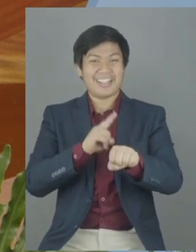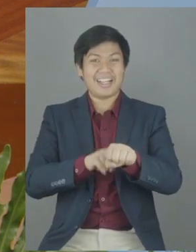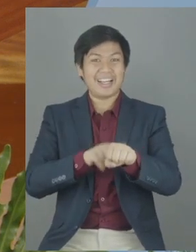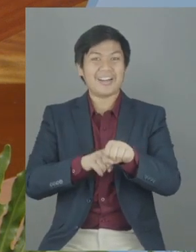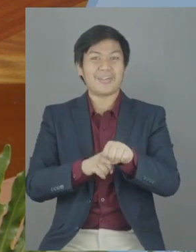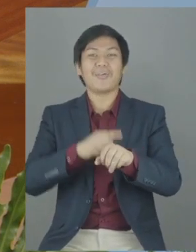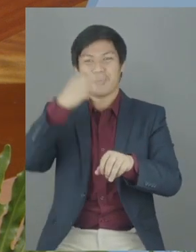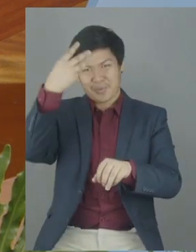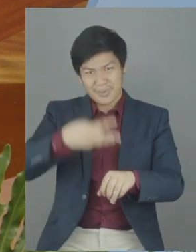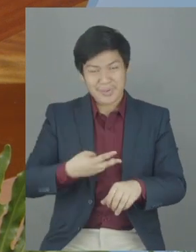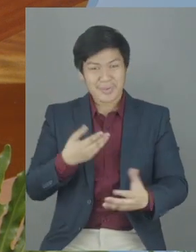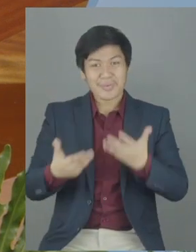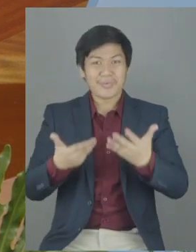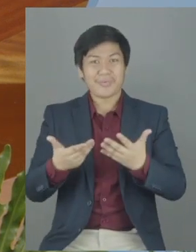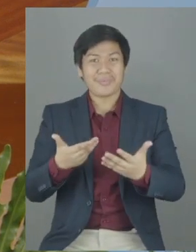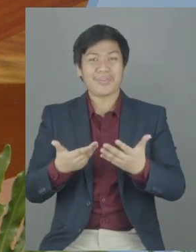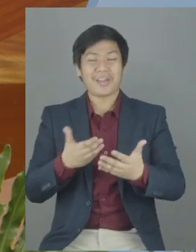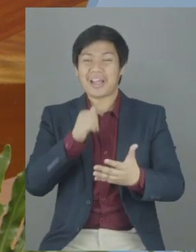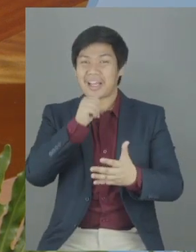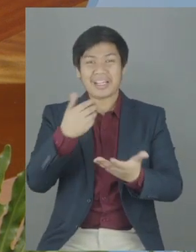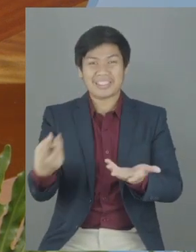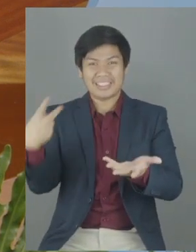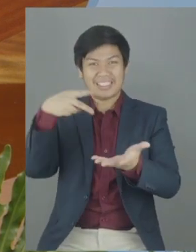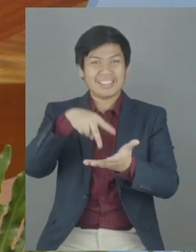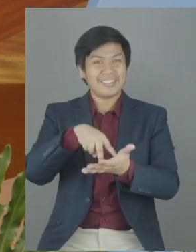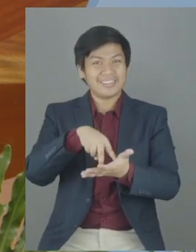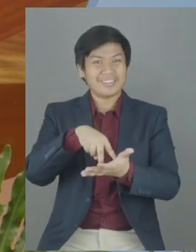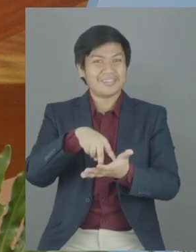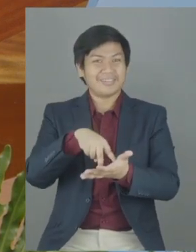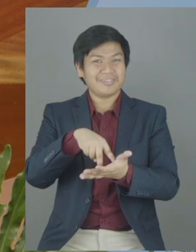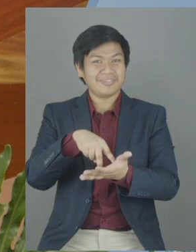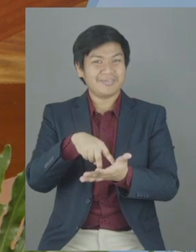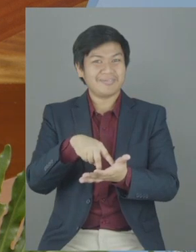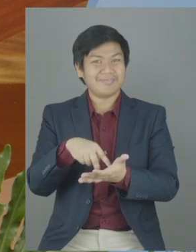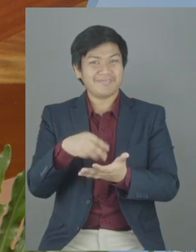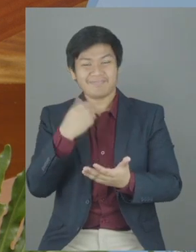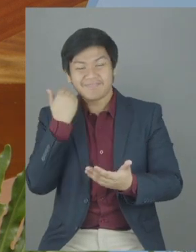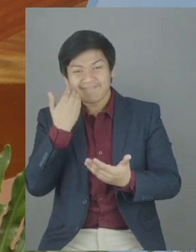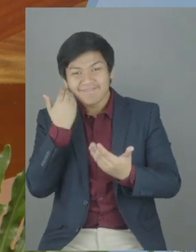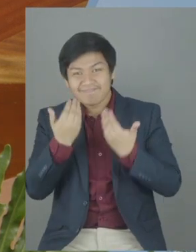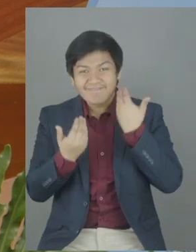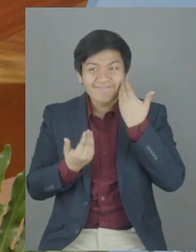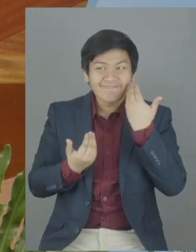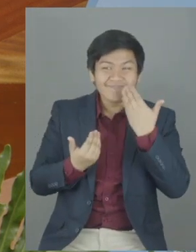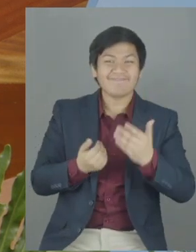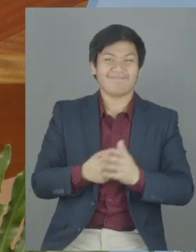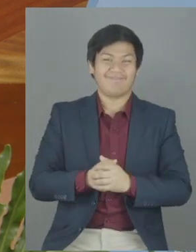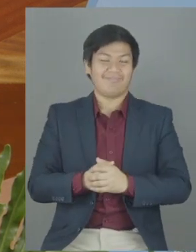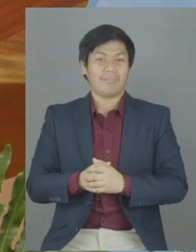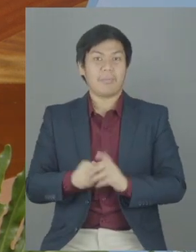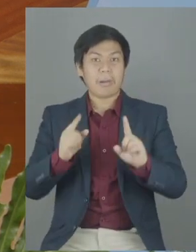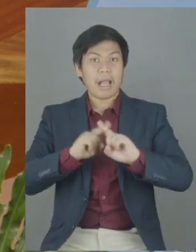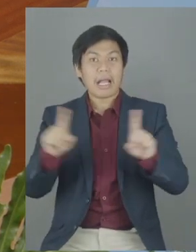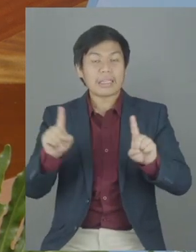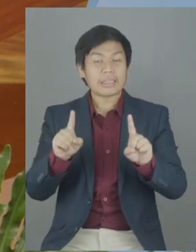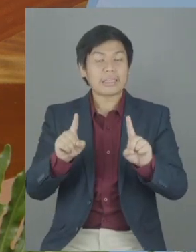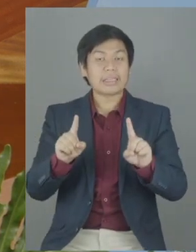We welcomed you. Or maybe you did not stand up because you're trying to be subtle as well.